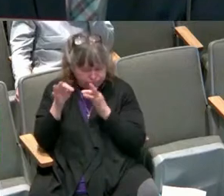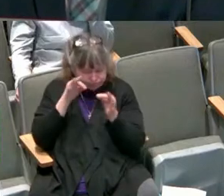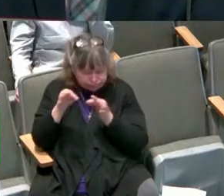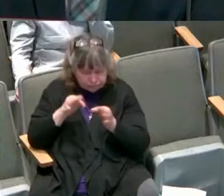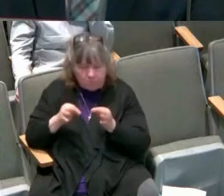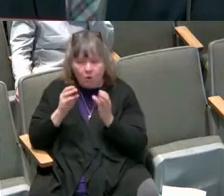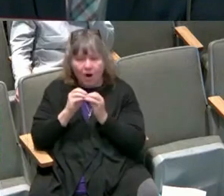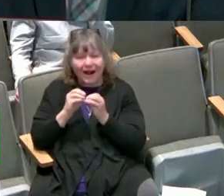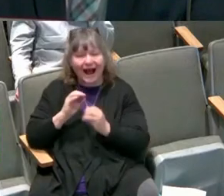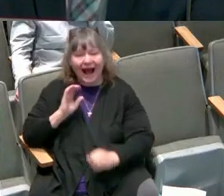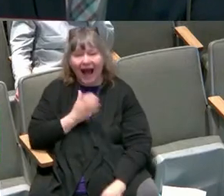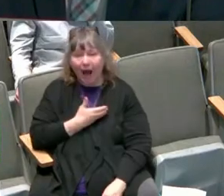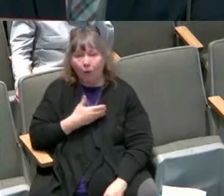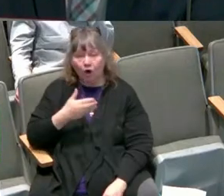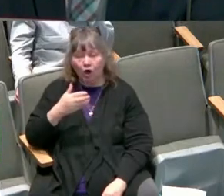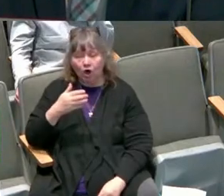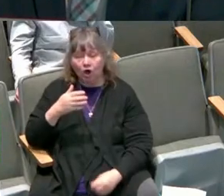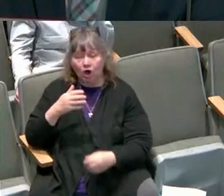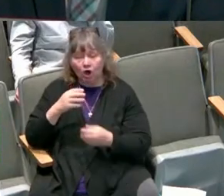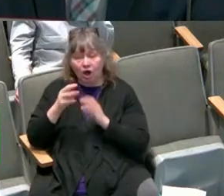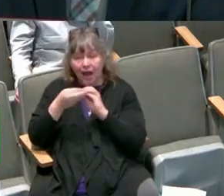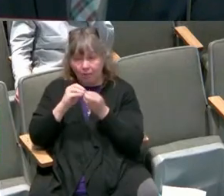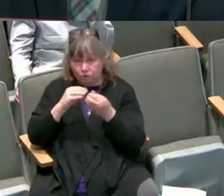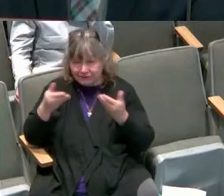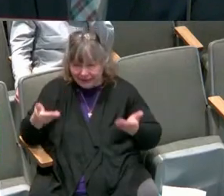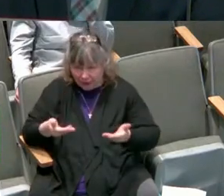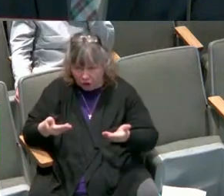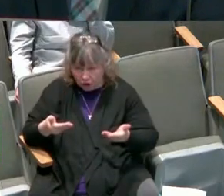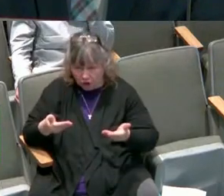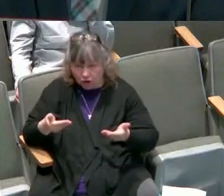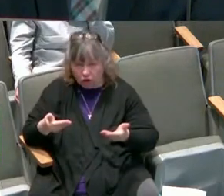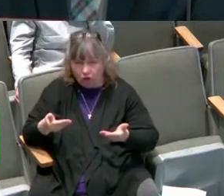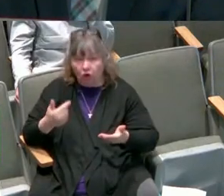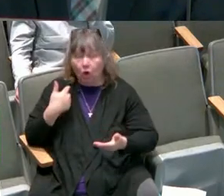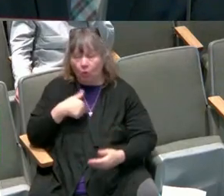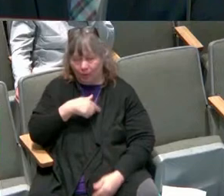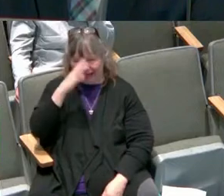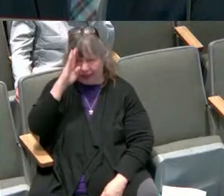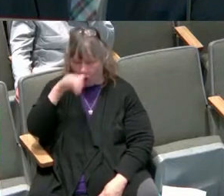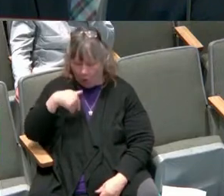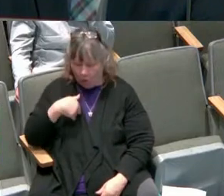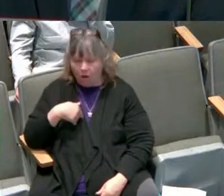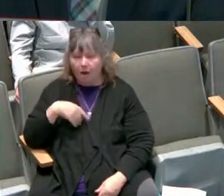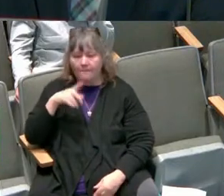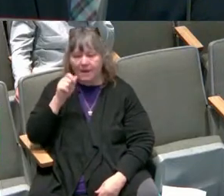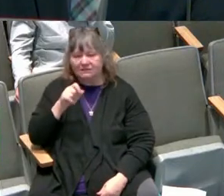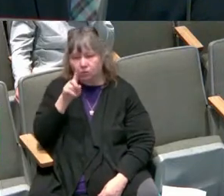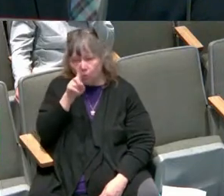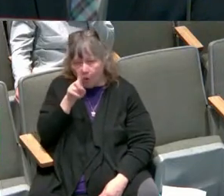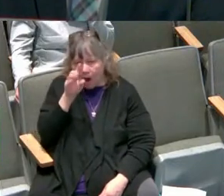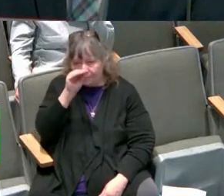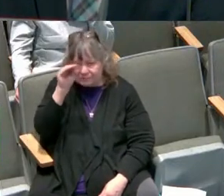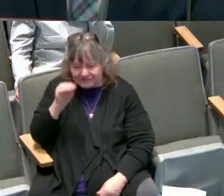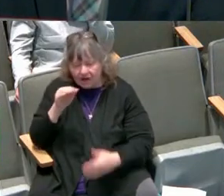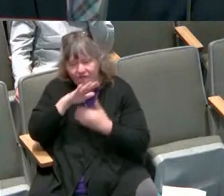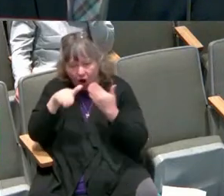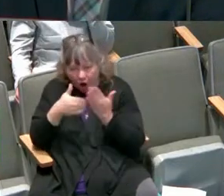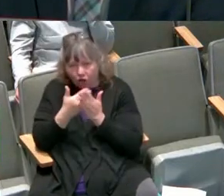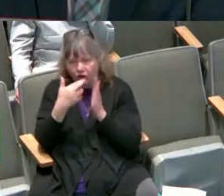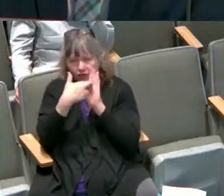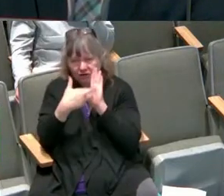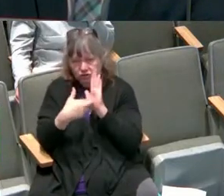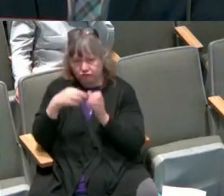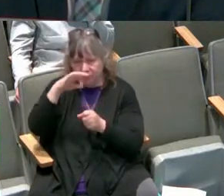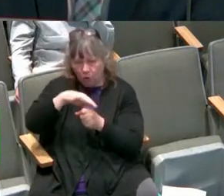our Quorum which I'm very happy to say we know we reached is one percent of registered